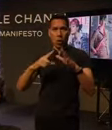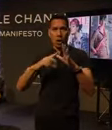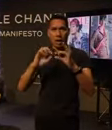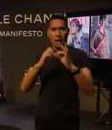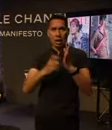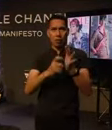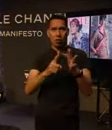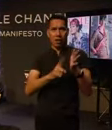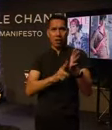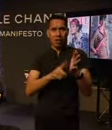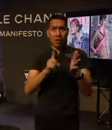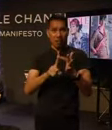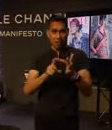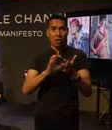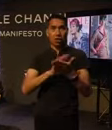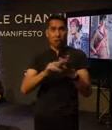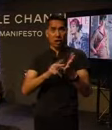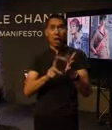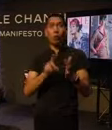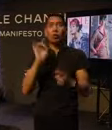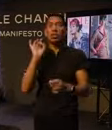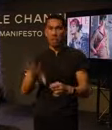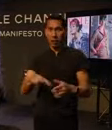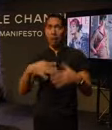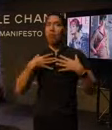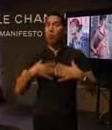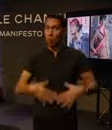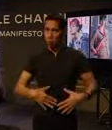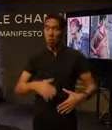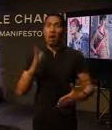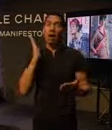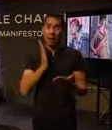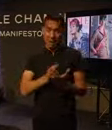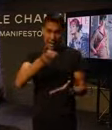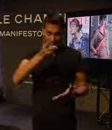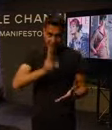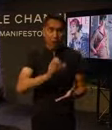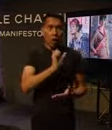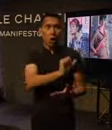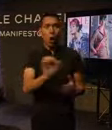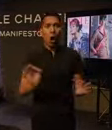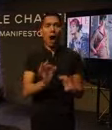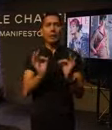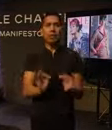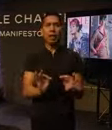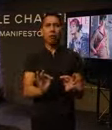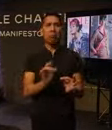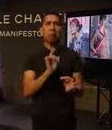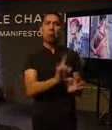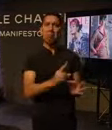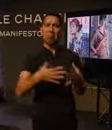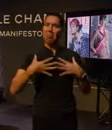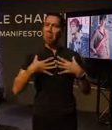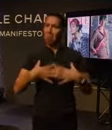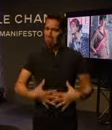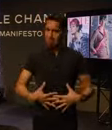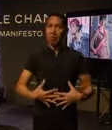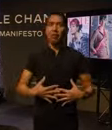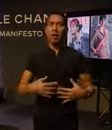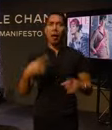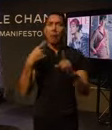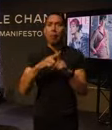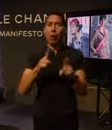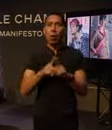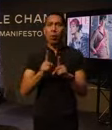herself. So she, again, is this sort of embodiment of her ideals and persisting, you know, even in the face